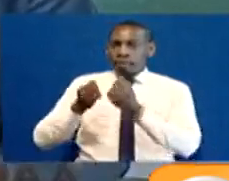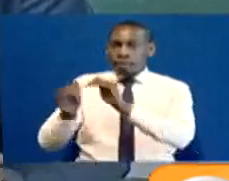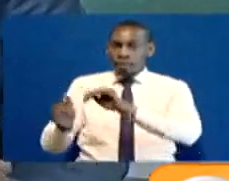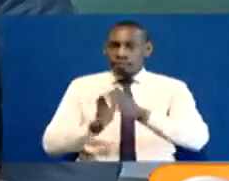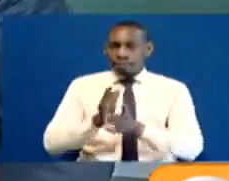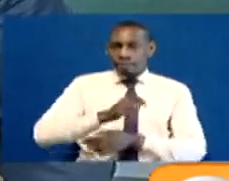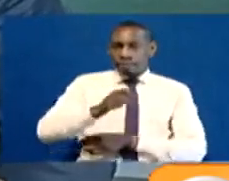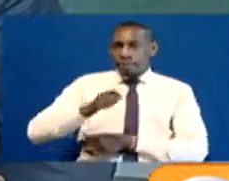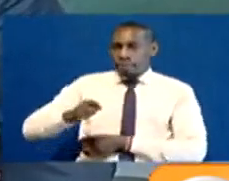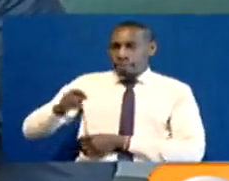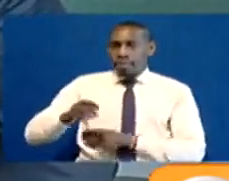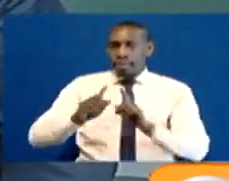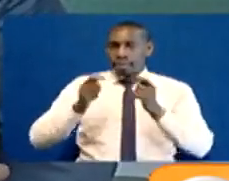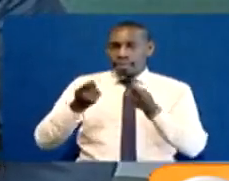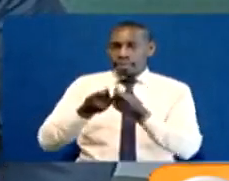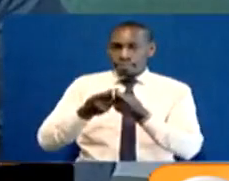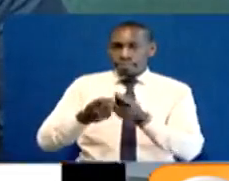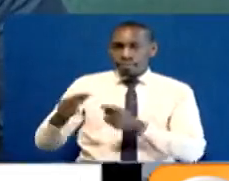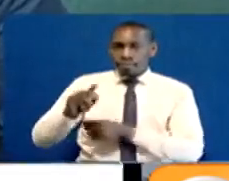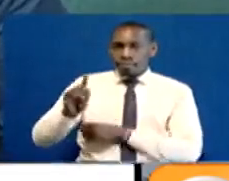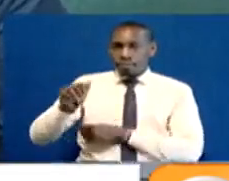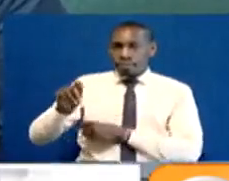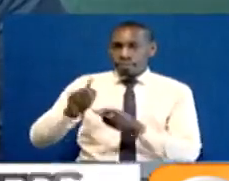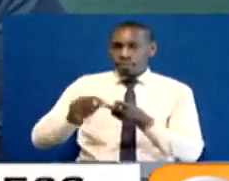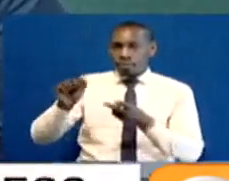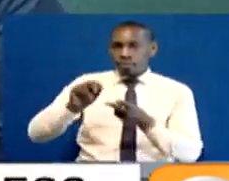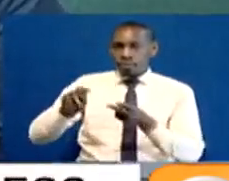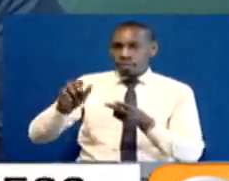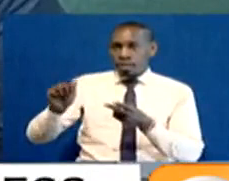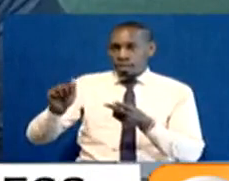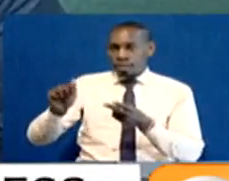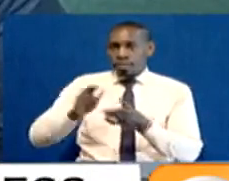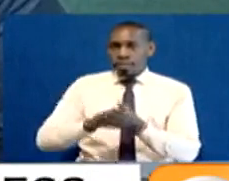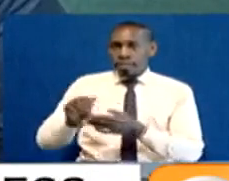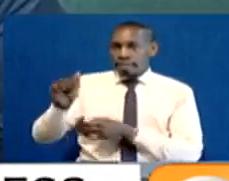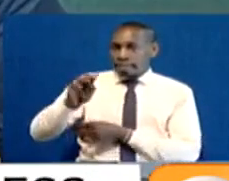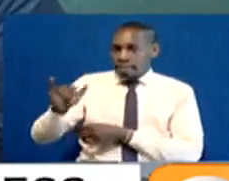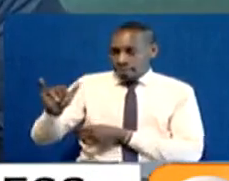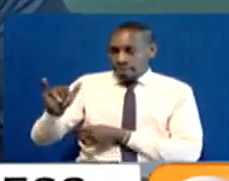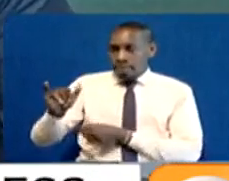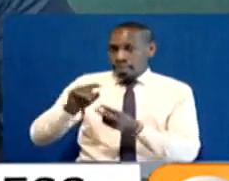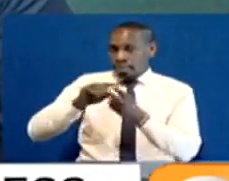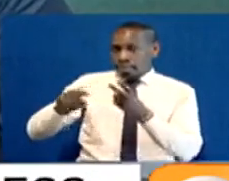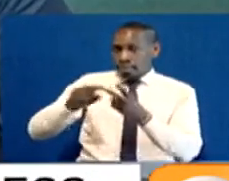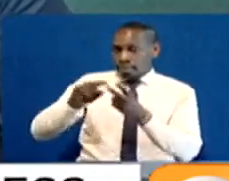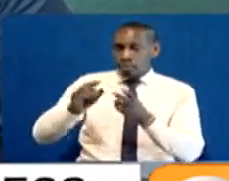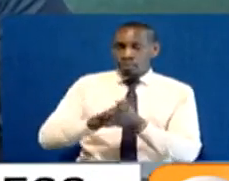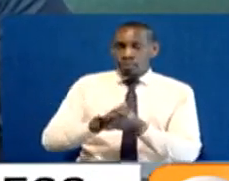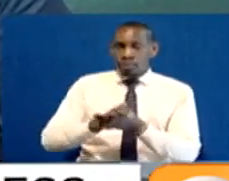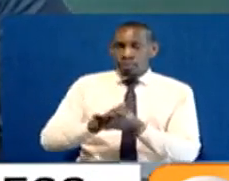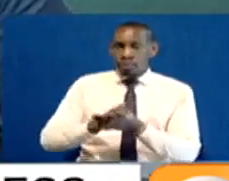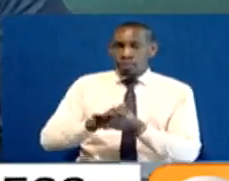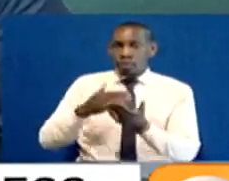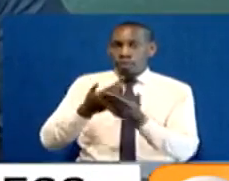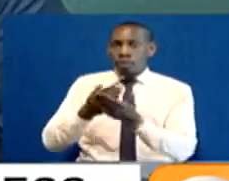Onto badminton, and the badminton team of Gupta and Sauma, or rather Gupta Sauma and Sammy Sikoyo, have settled in